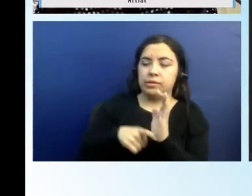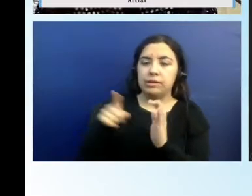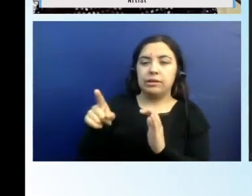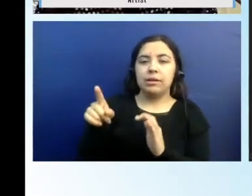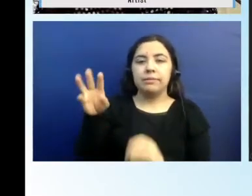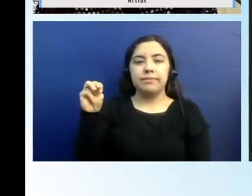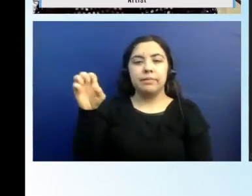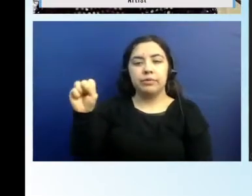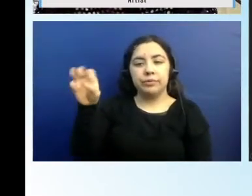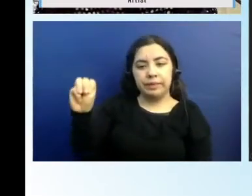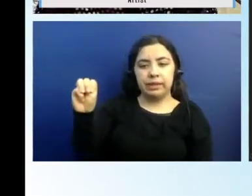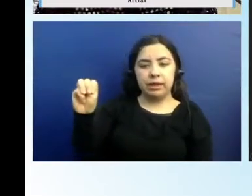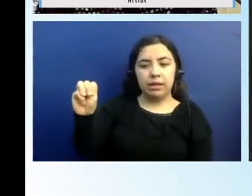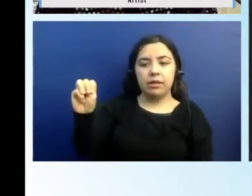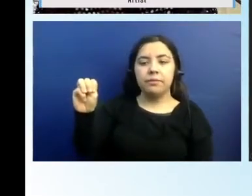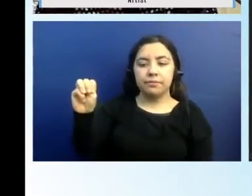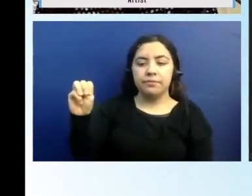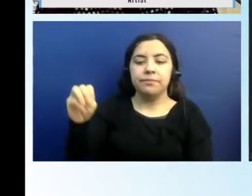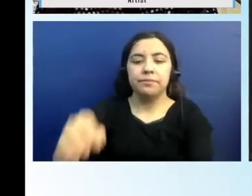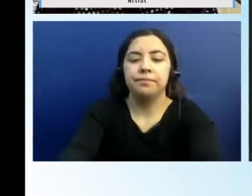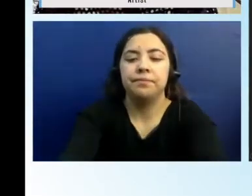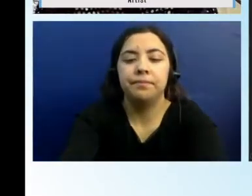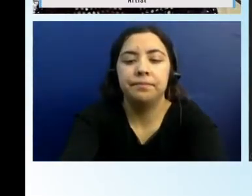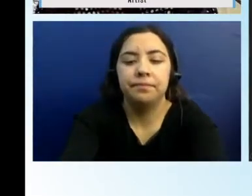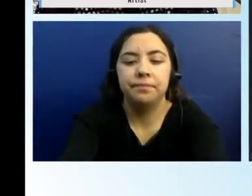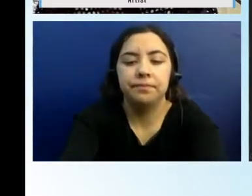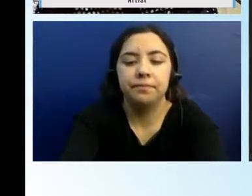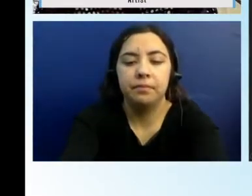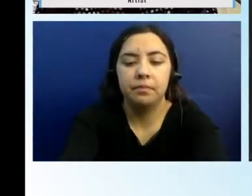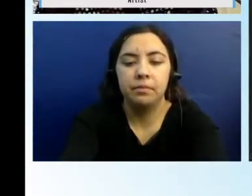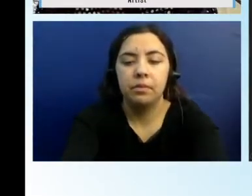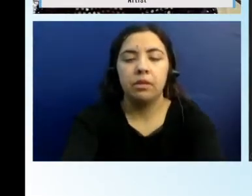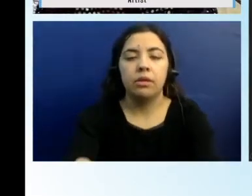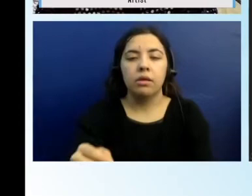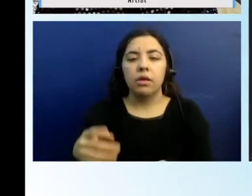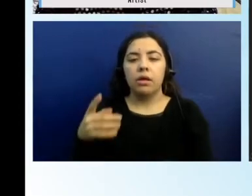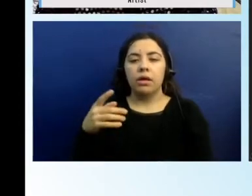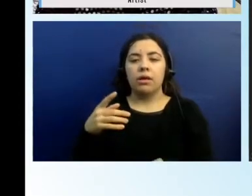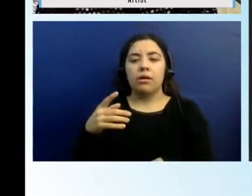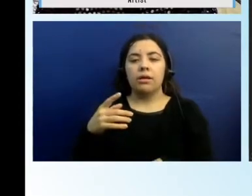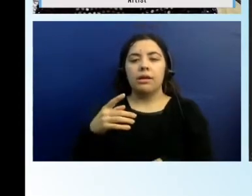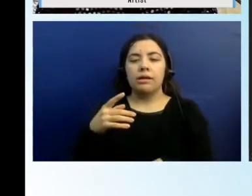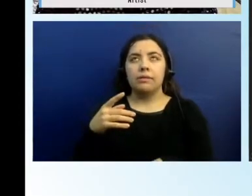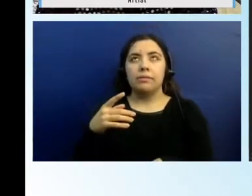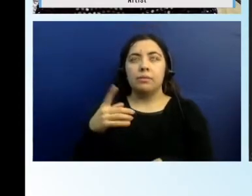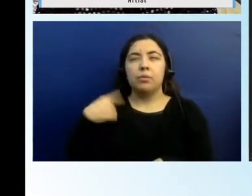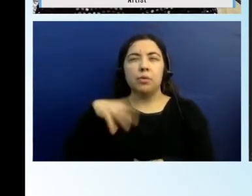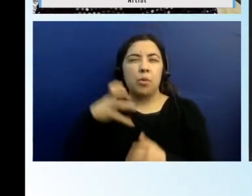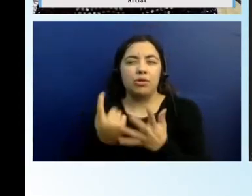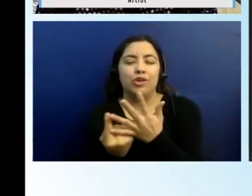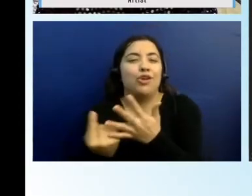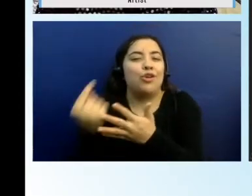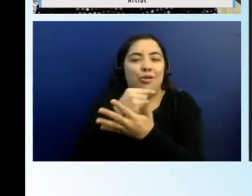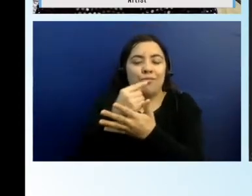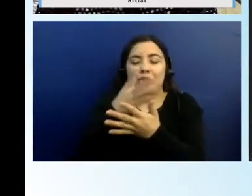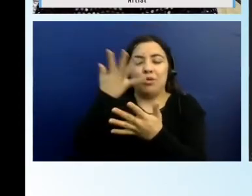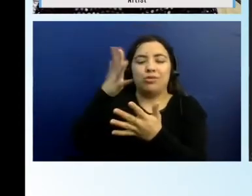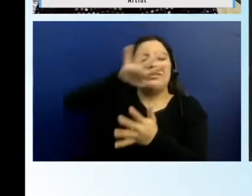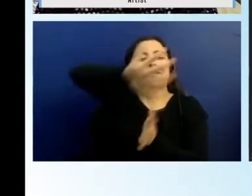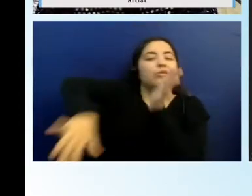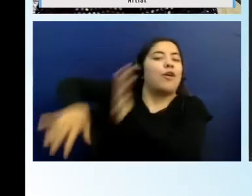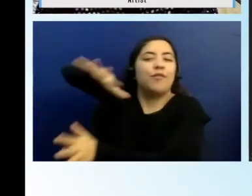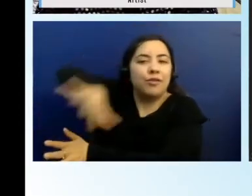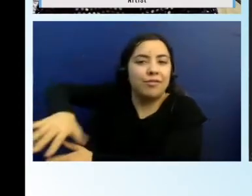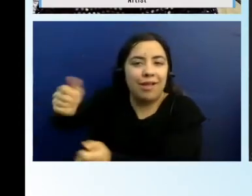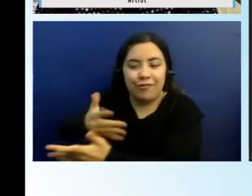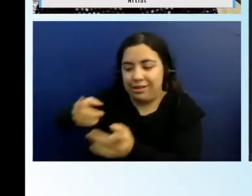quickly erase or want to cover over things that have happened. And we've all seen that collectively in the last month,